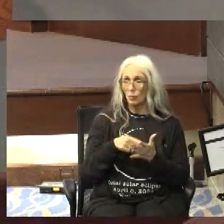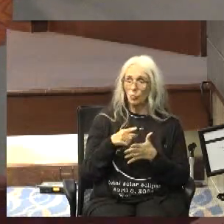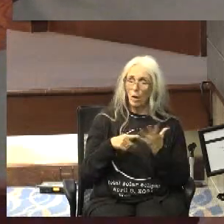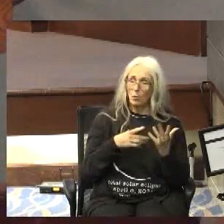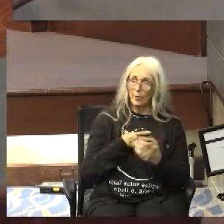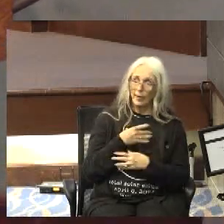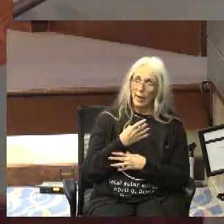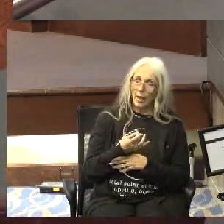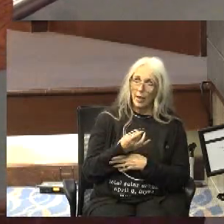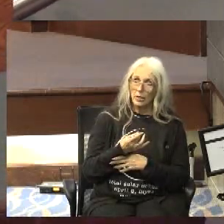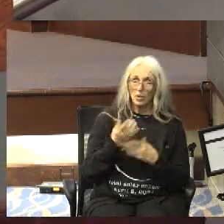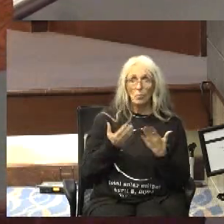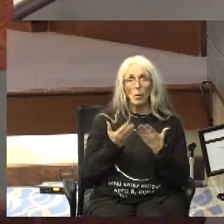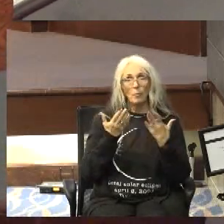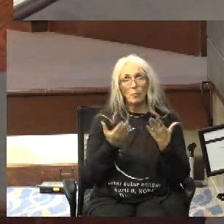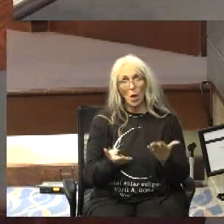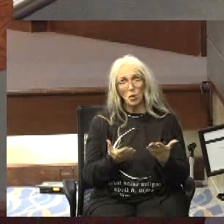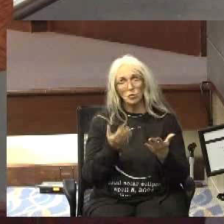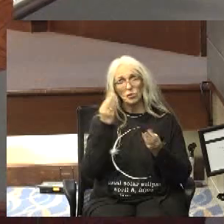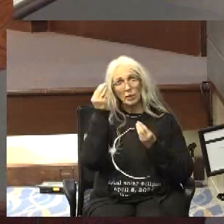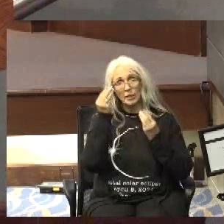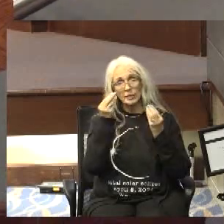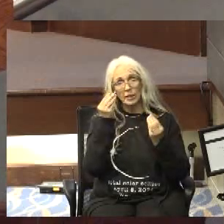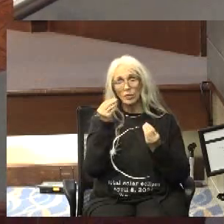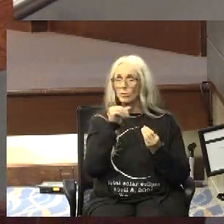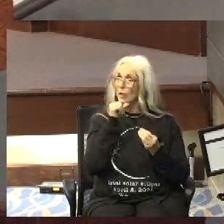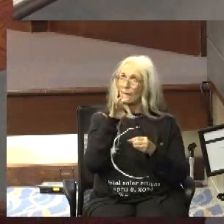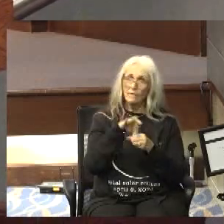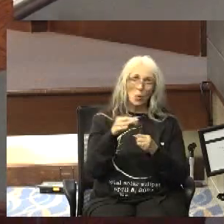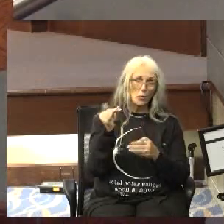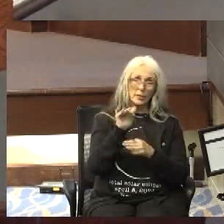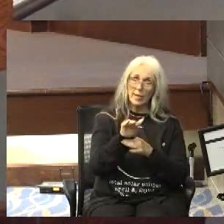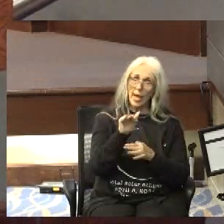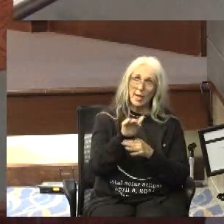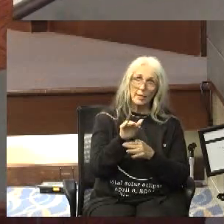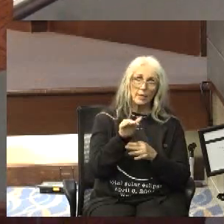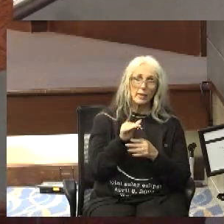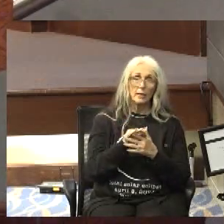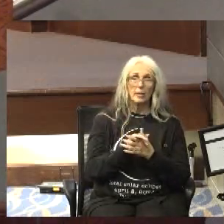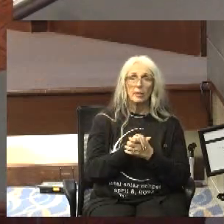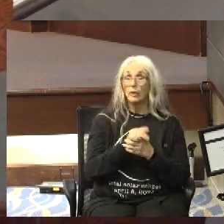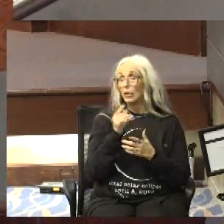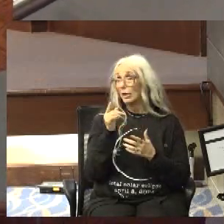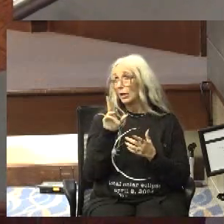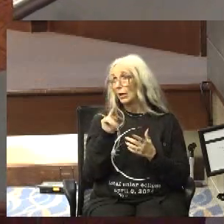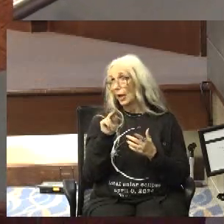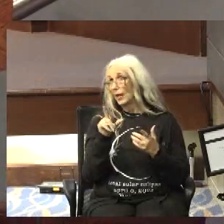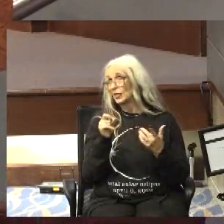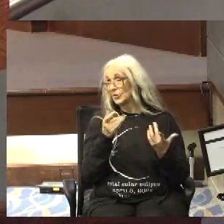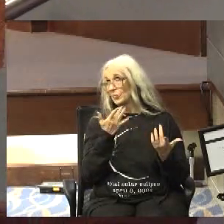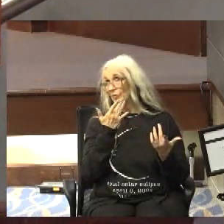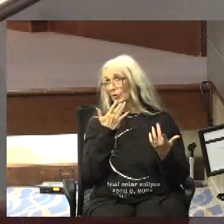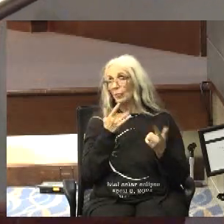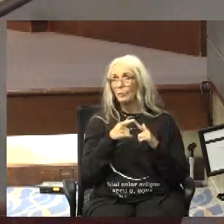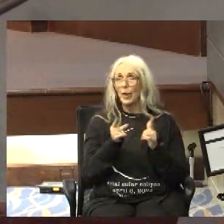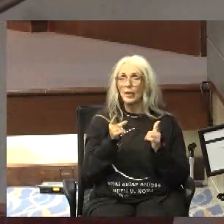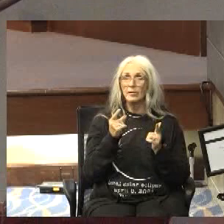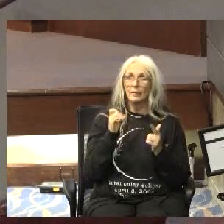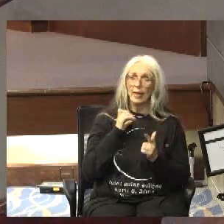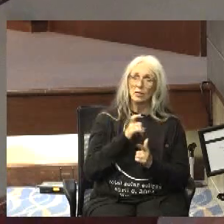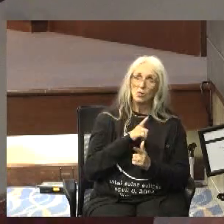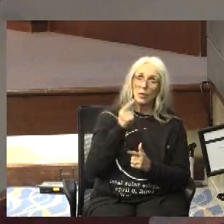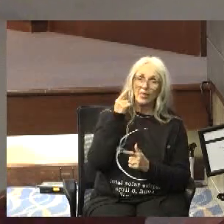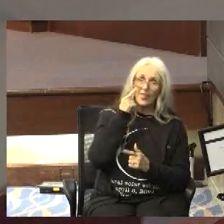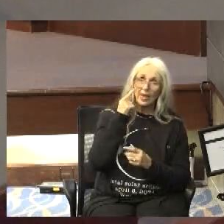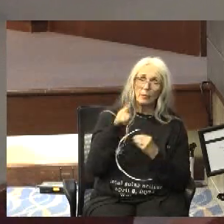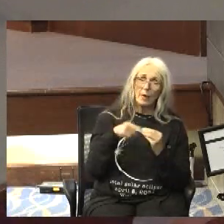like to propose for your consideration, not necessarily a vote tonight, unless that's your pleasure, of course, but something for the council to think